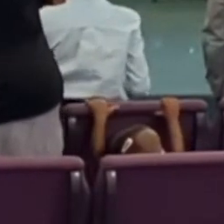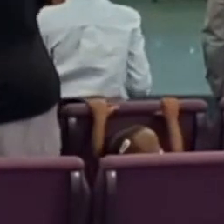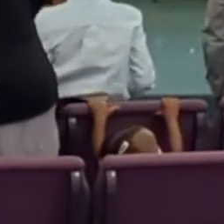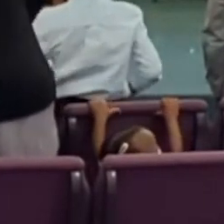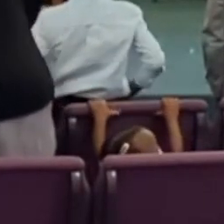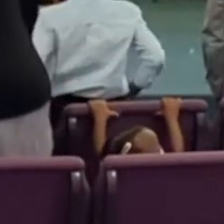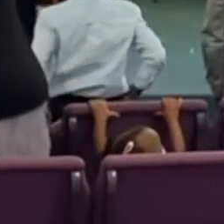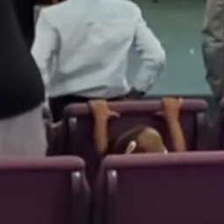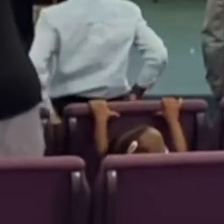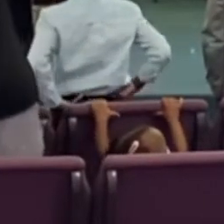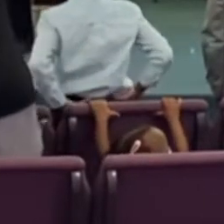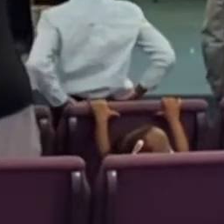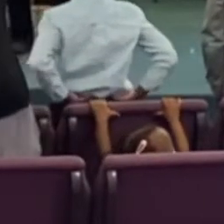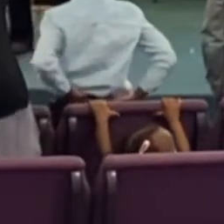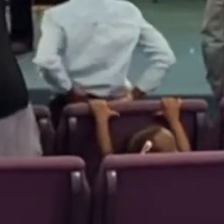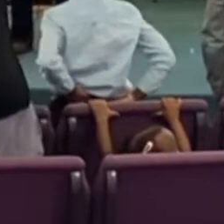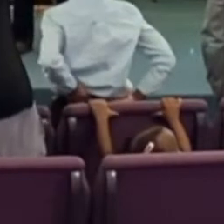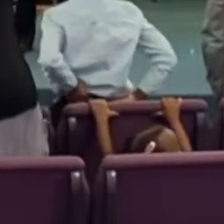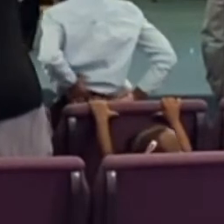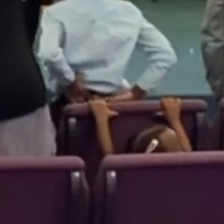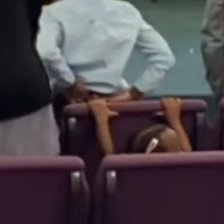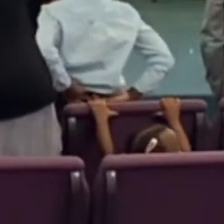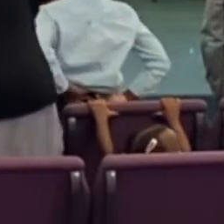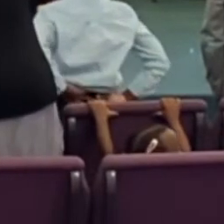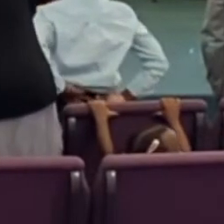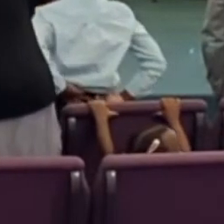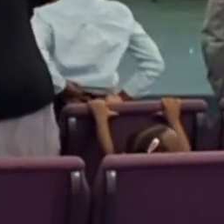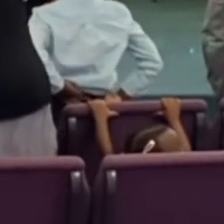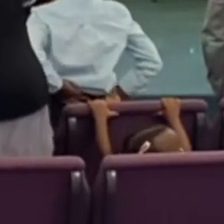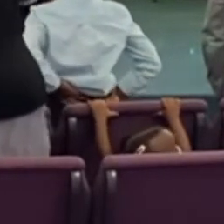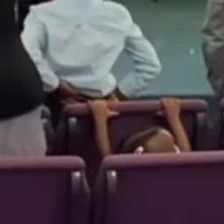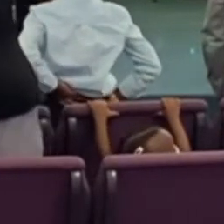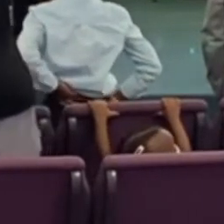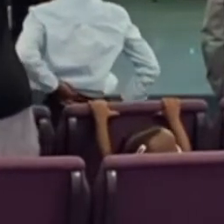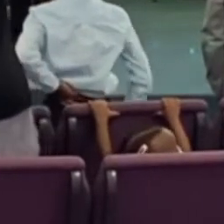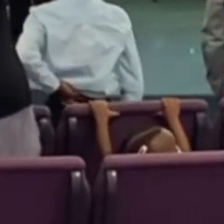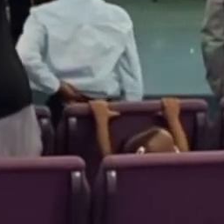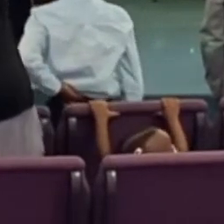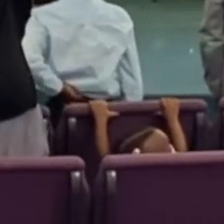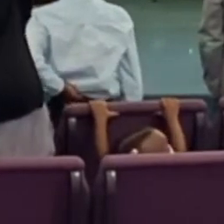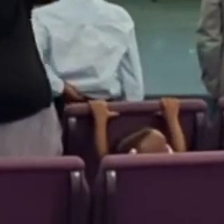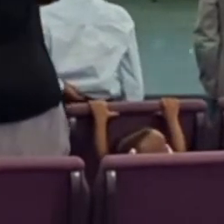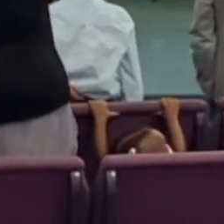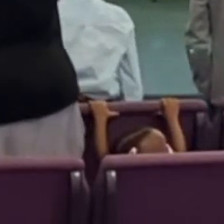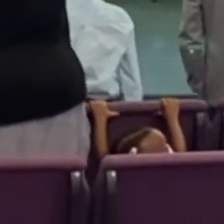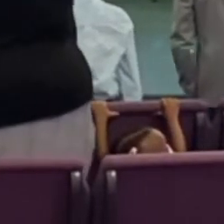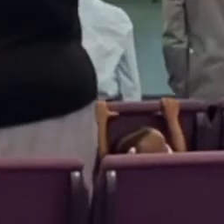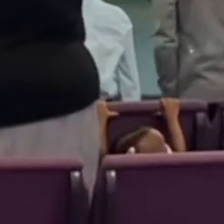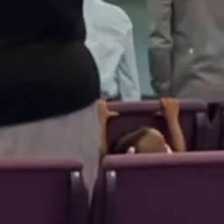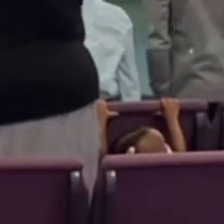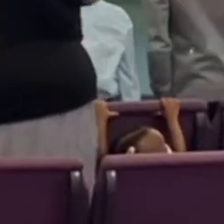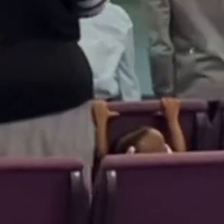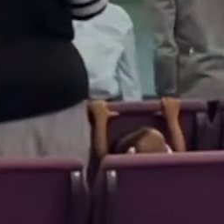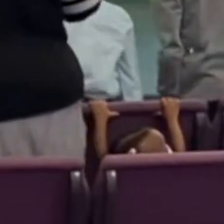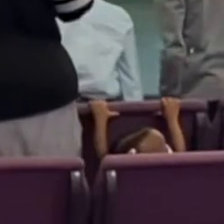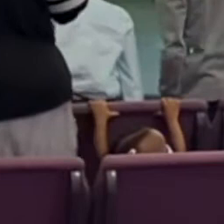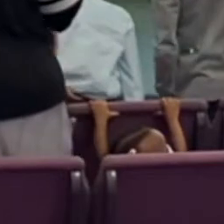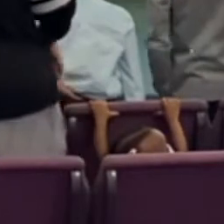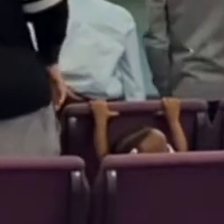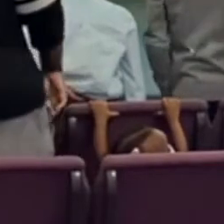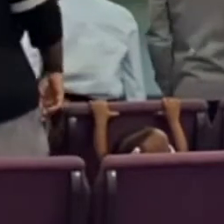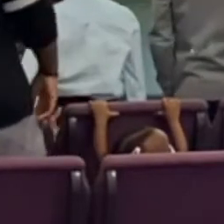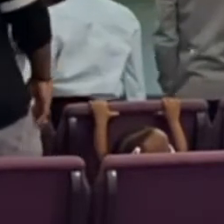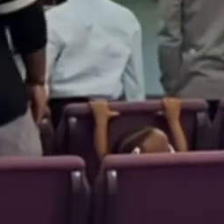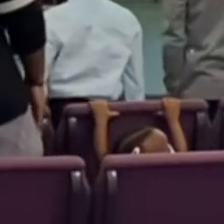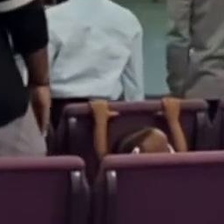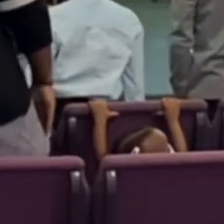house just as strongly as I feel him right here in the sanctuary. But it is just